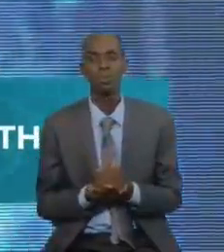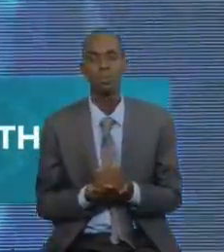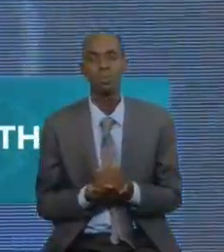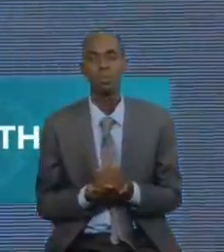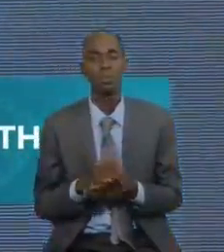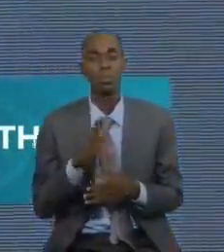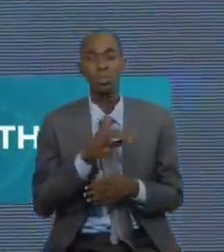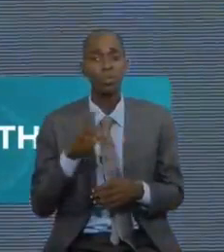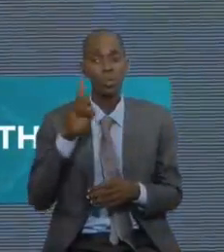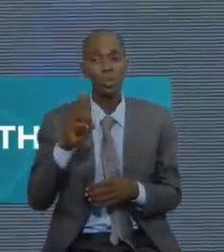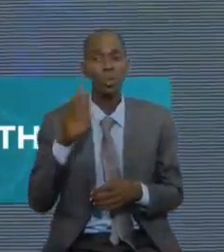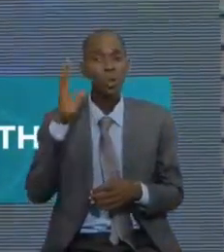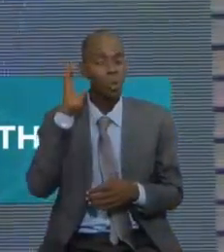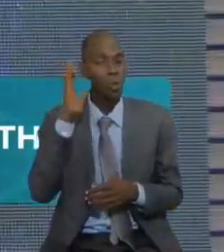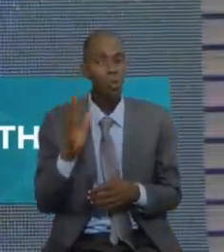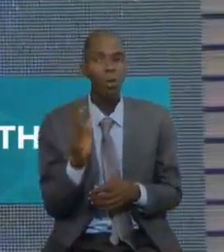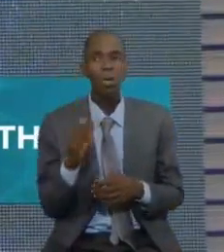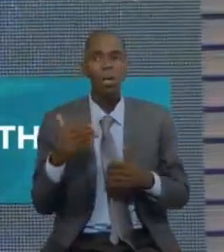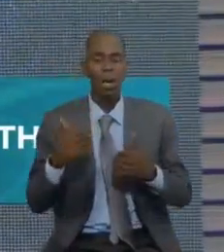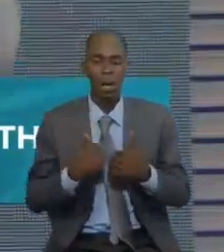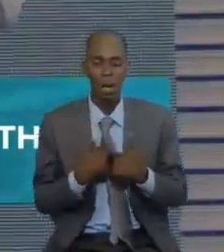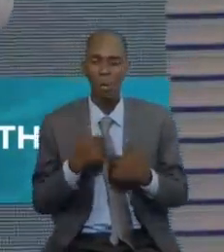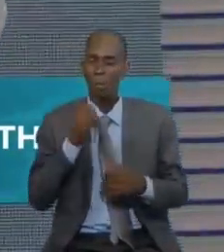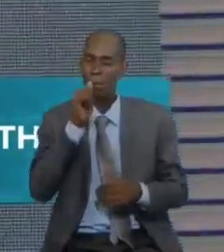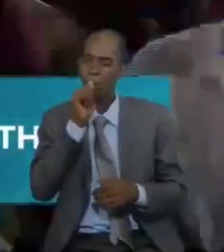Nobody could have borne that pain.